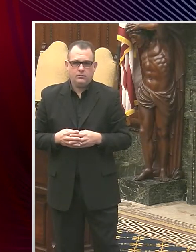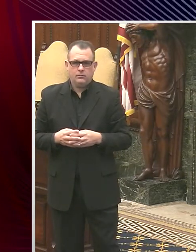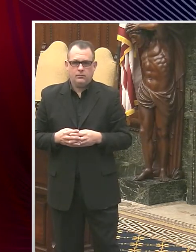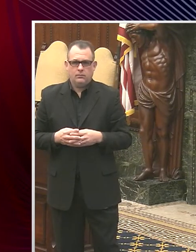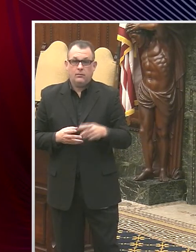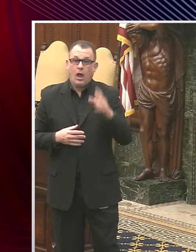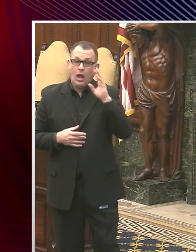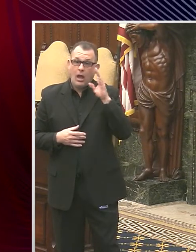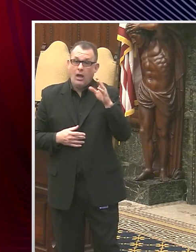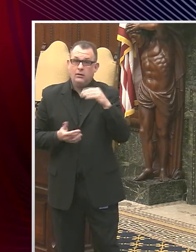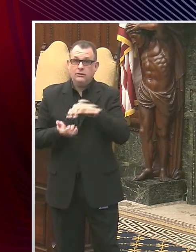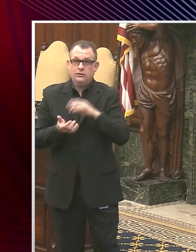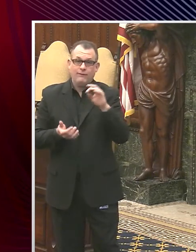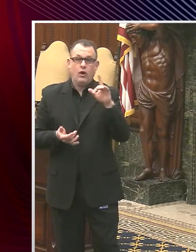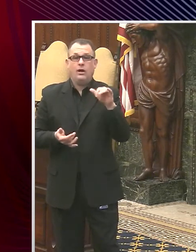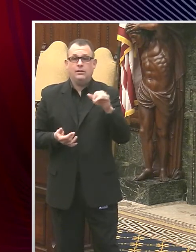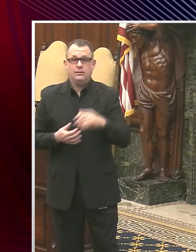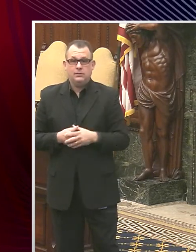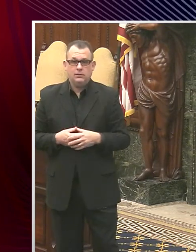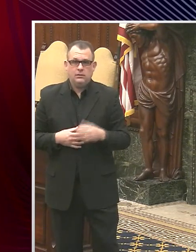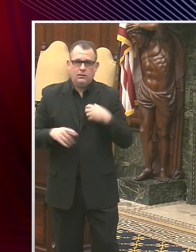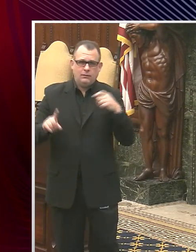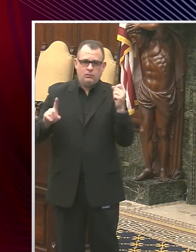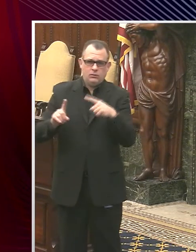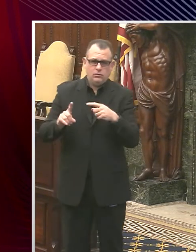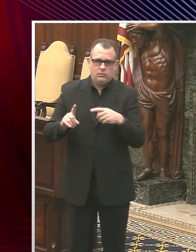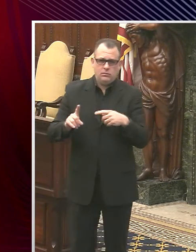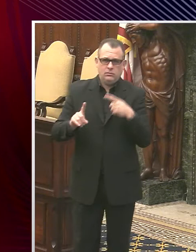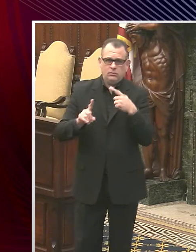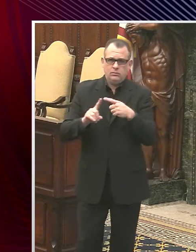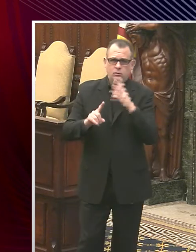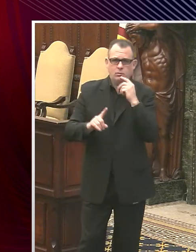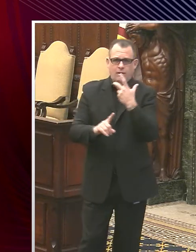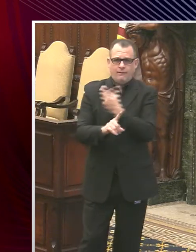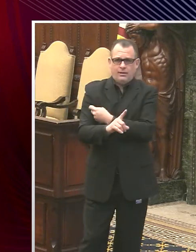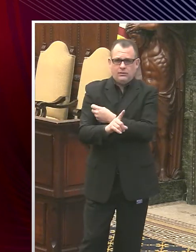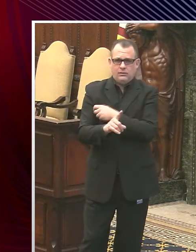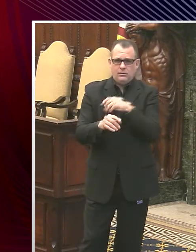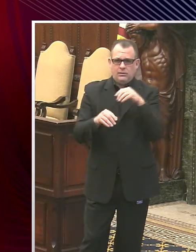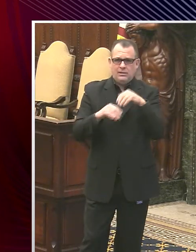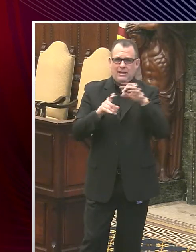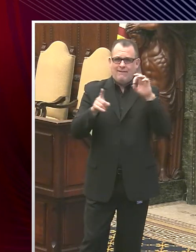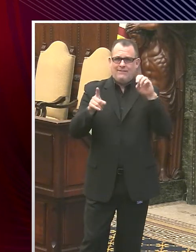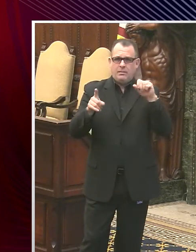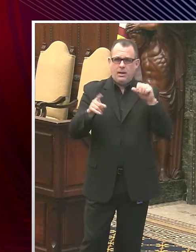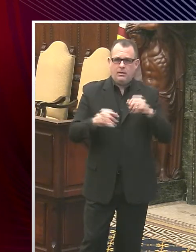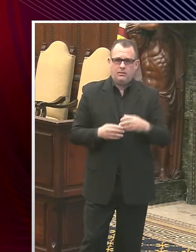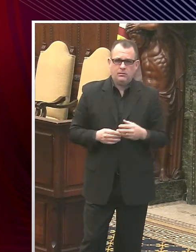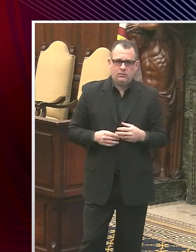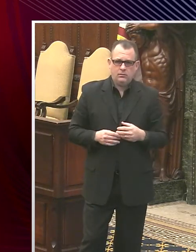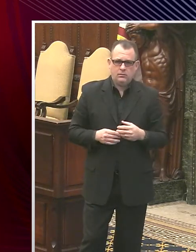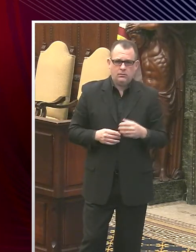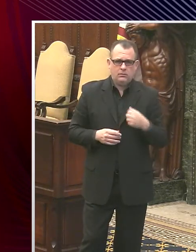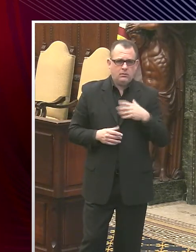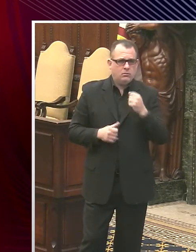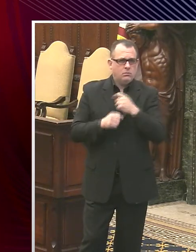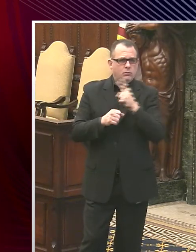Hi, Dr. Farley. My question for you is also about the vaccination site. I just, again, want to make sure that I have clarity on